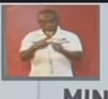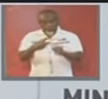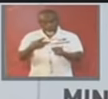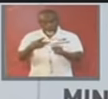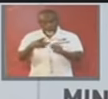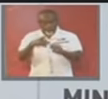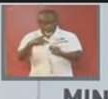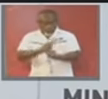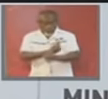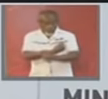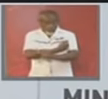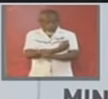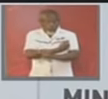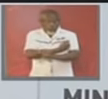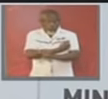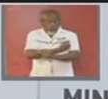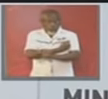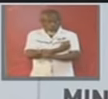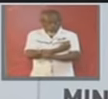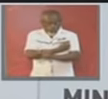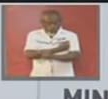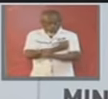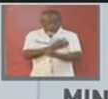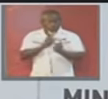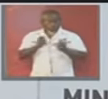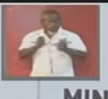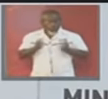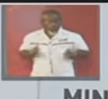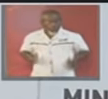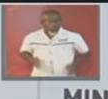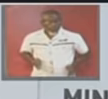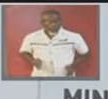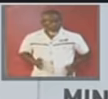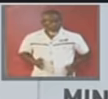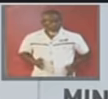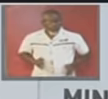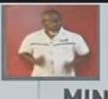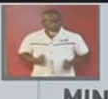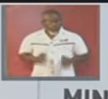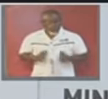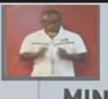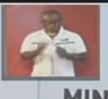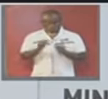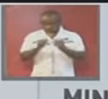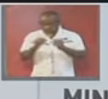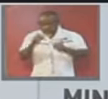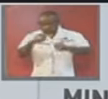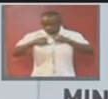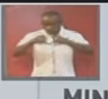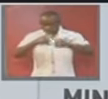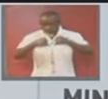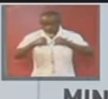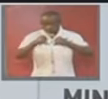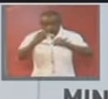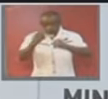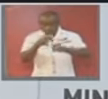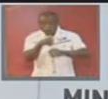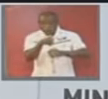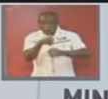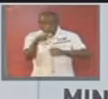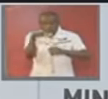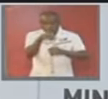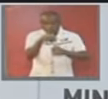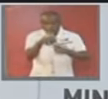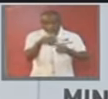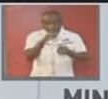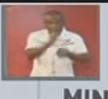to manufacture the spike and expose the immune system to something it recognizes as an enemy. And the idea is